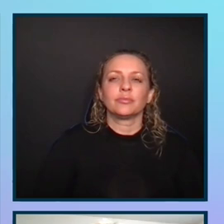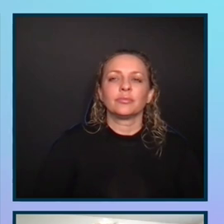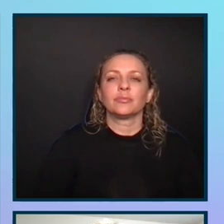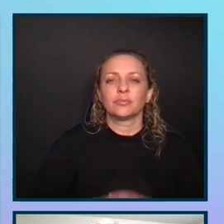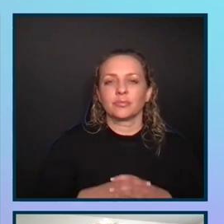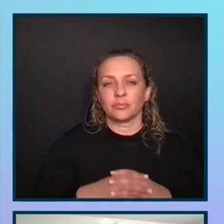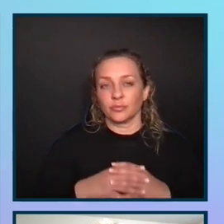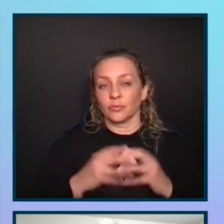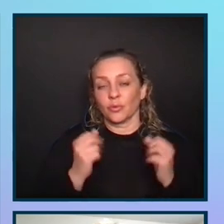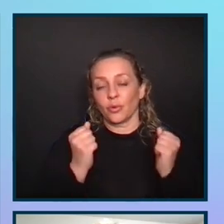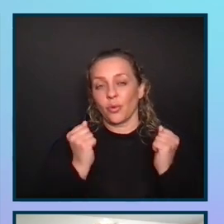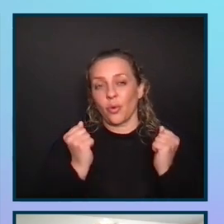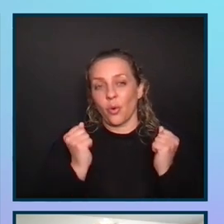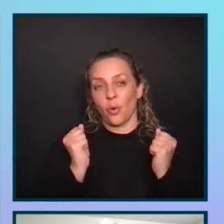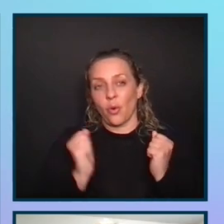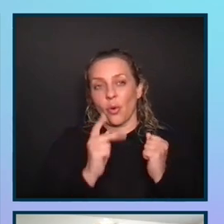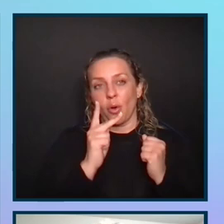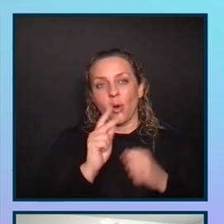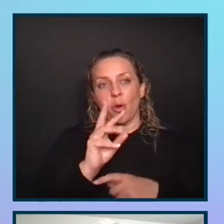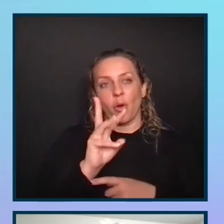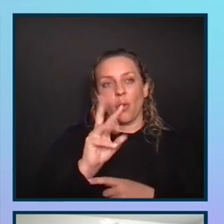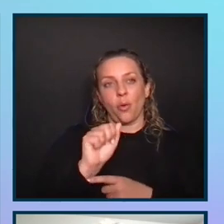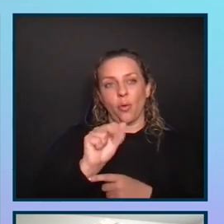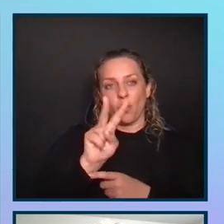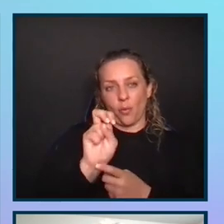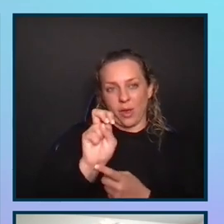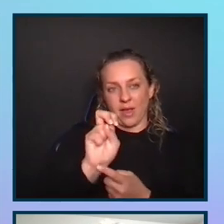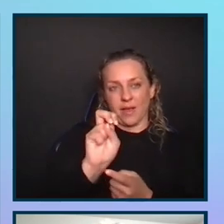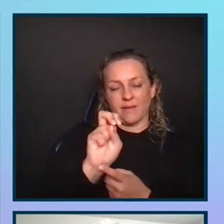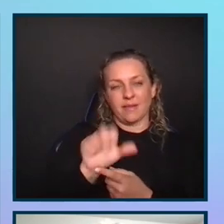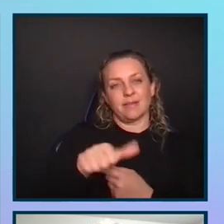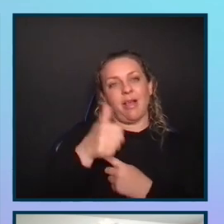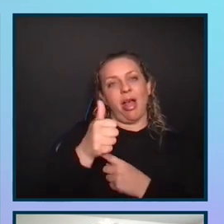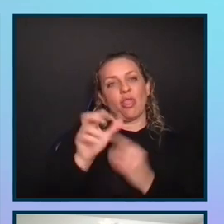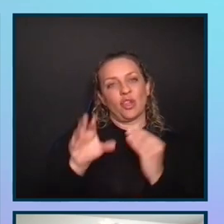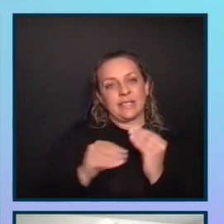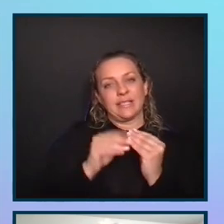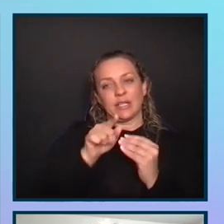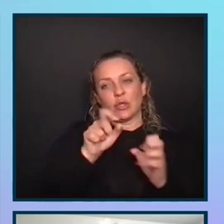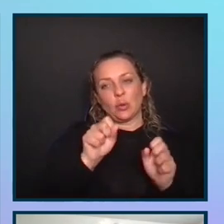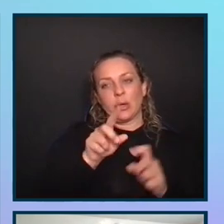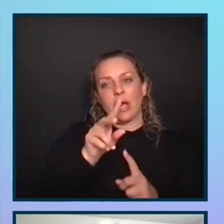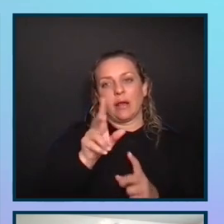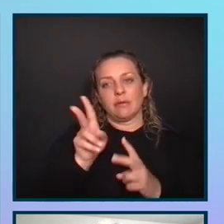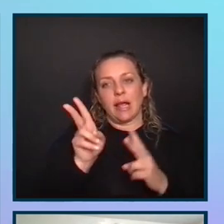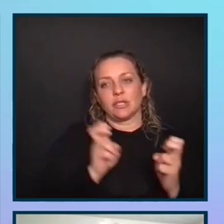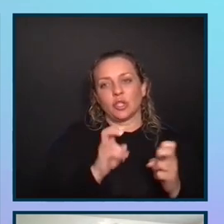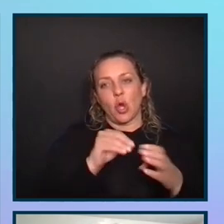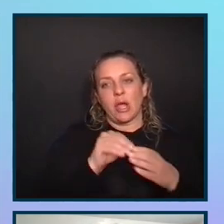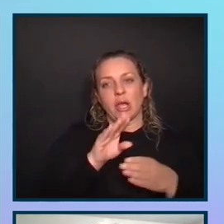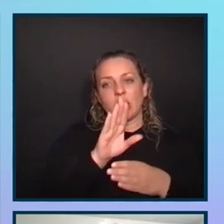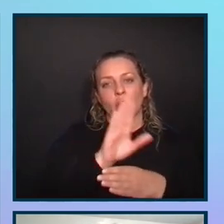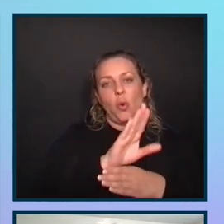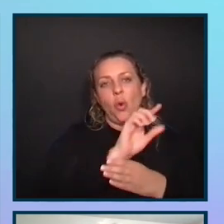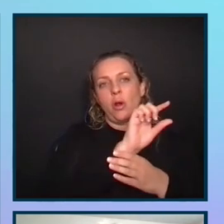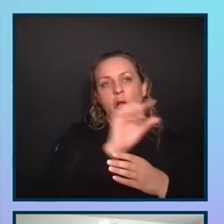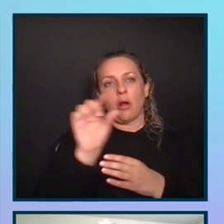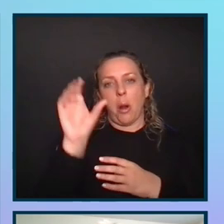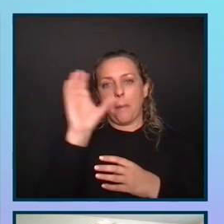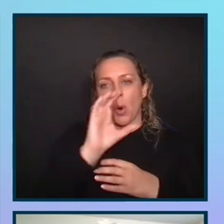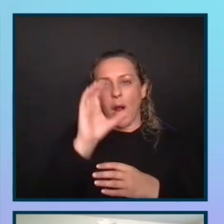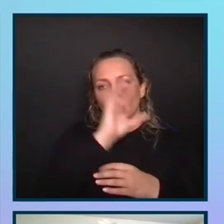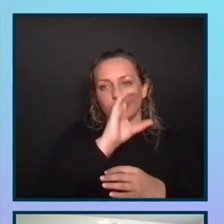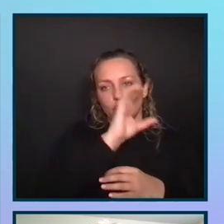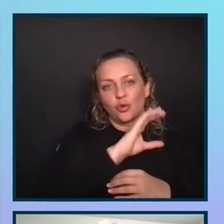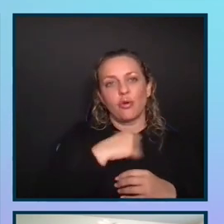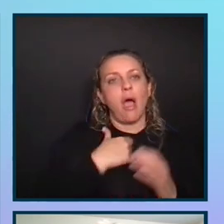okay, so we're going to run Wave on this. Wave is another extension that you can install in your browser. So I'm going to just go ahead and run